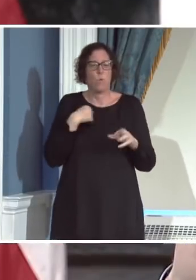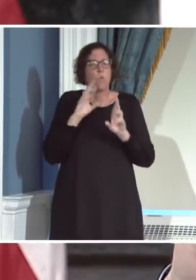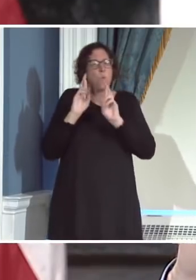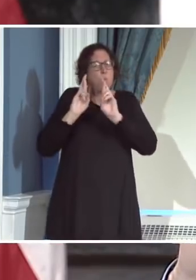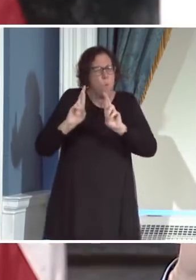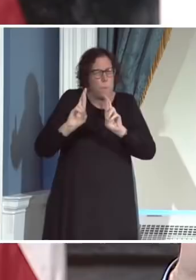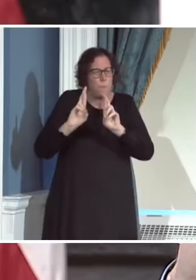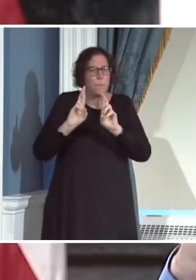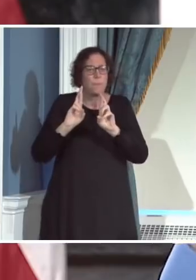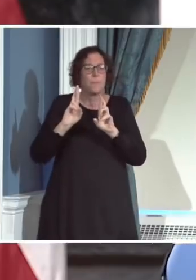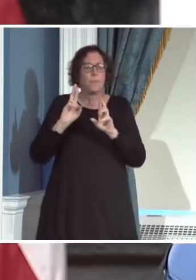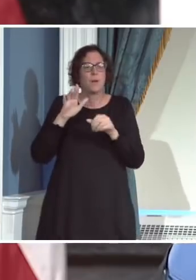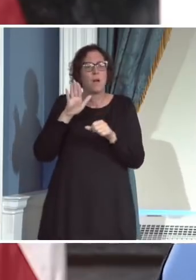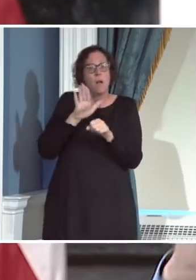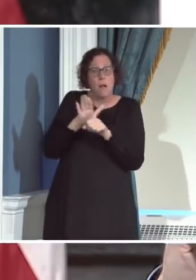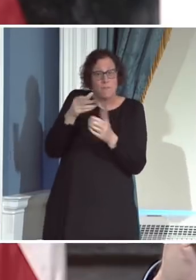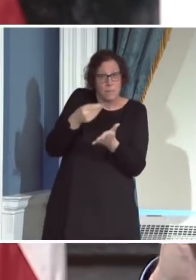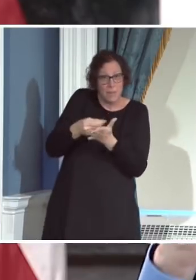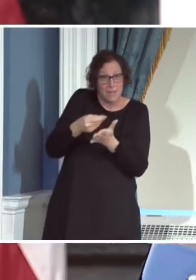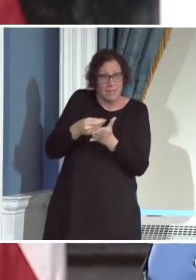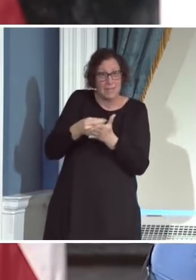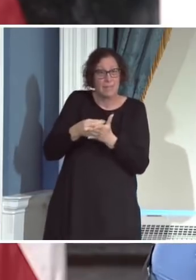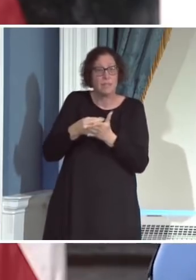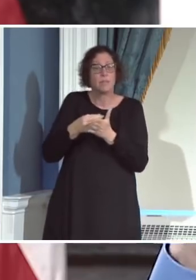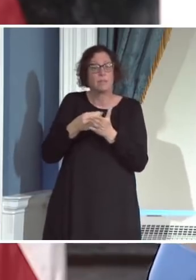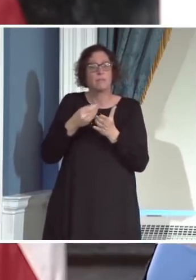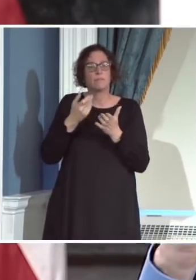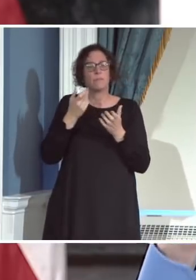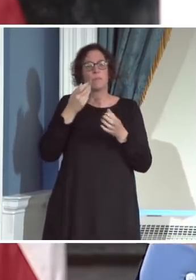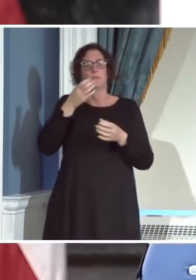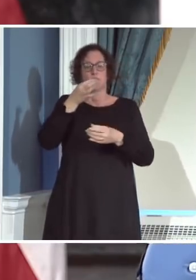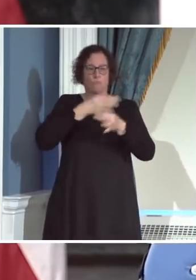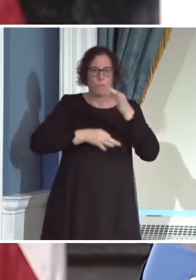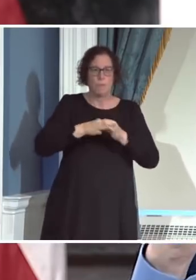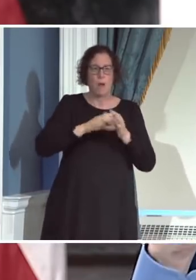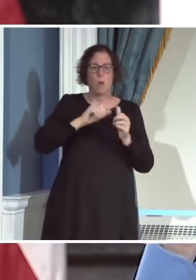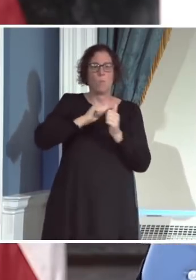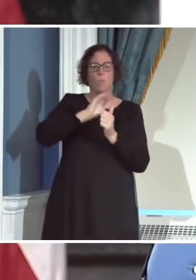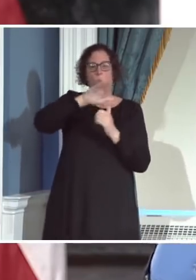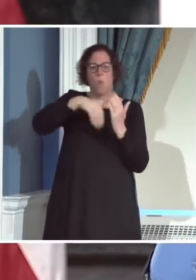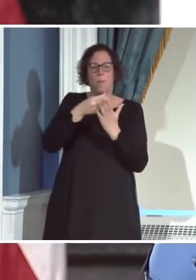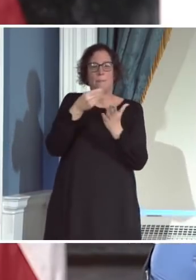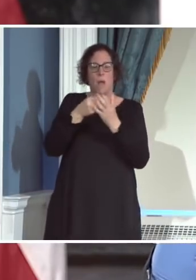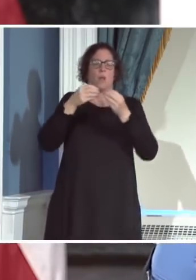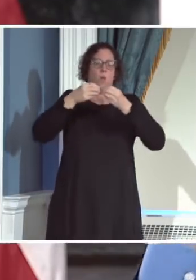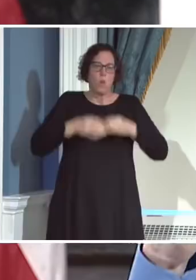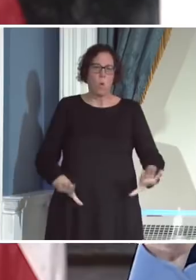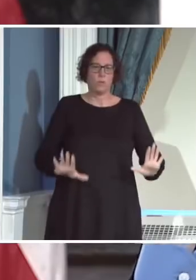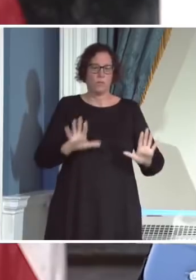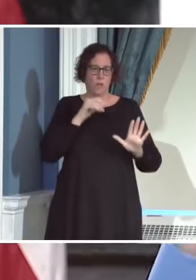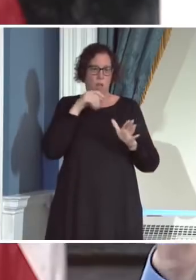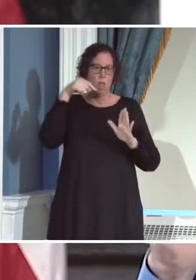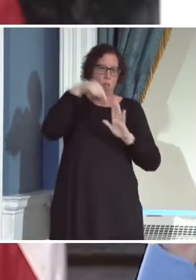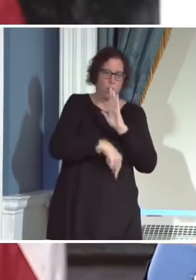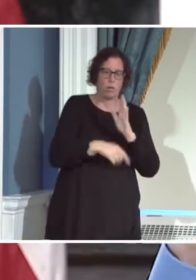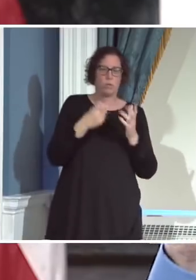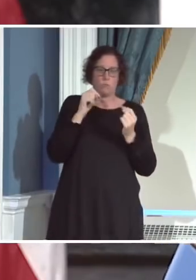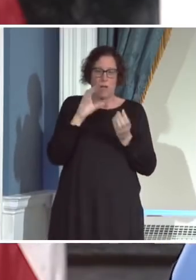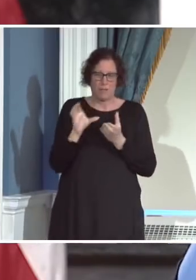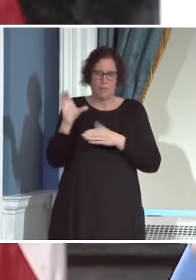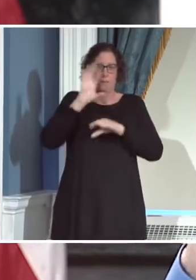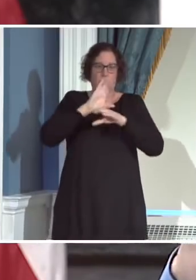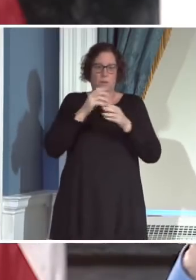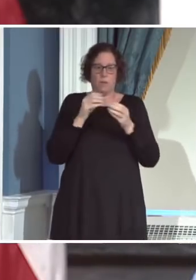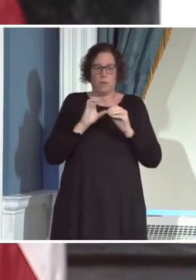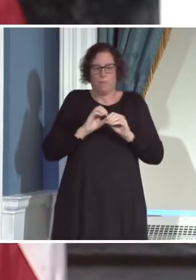basic services going in the city, to make sure that everything people depend on, our police, our fire, sanitation, education, hospitals, parks,